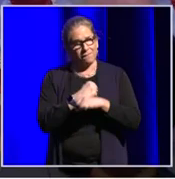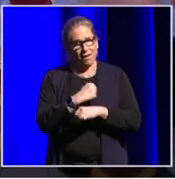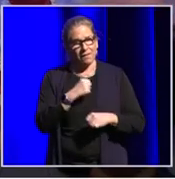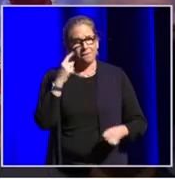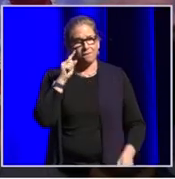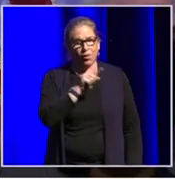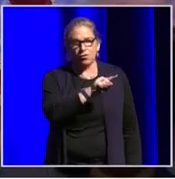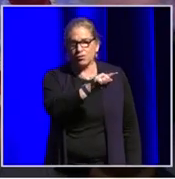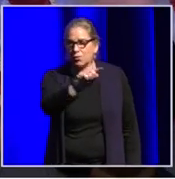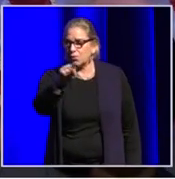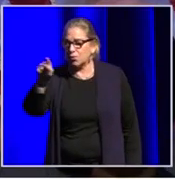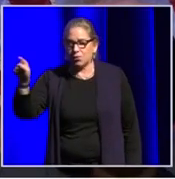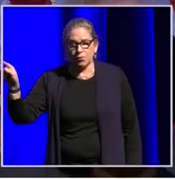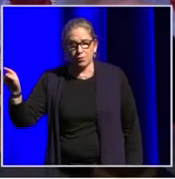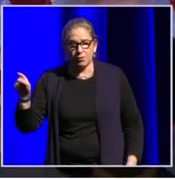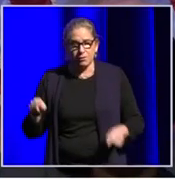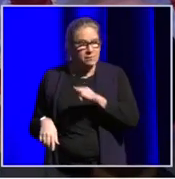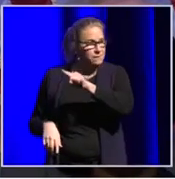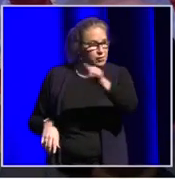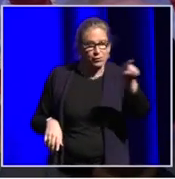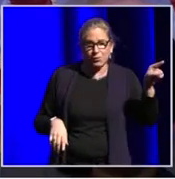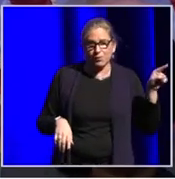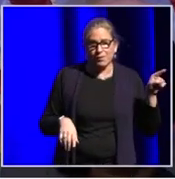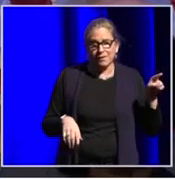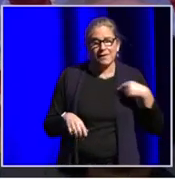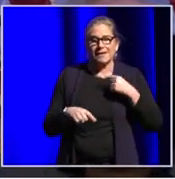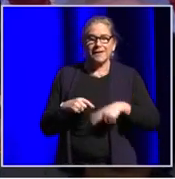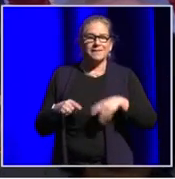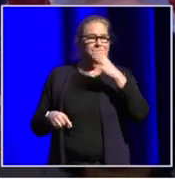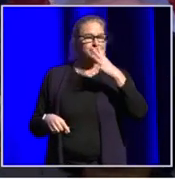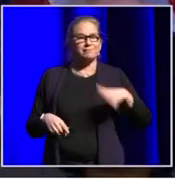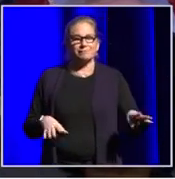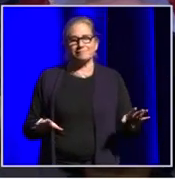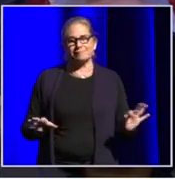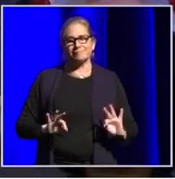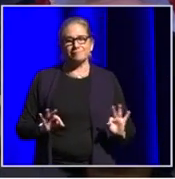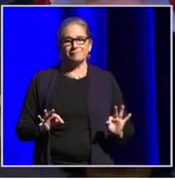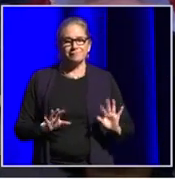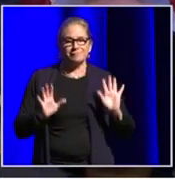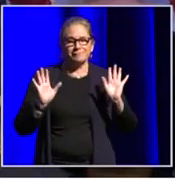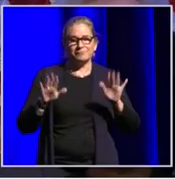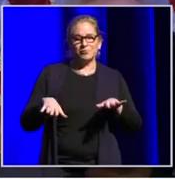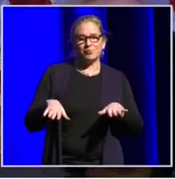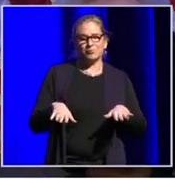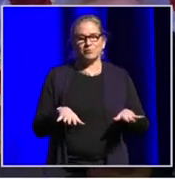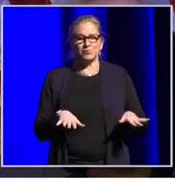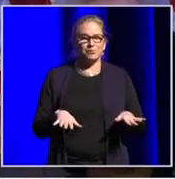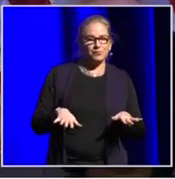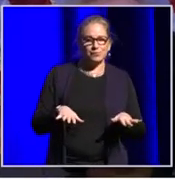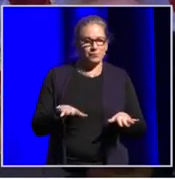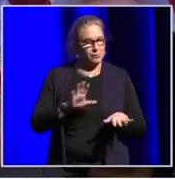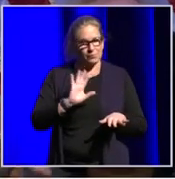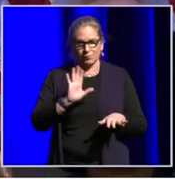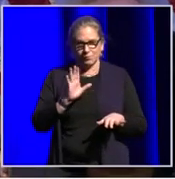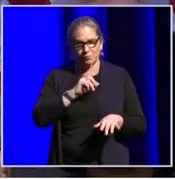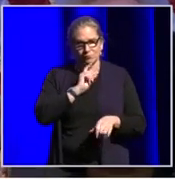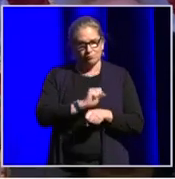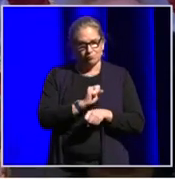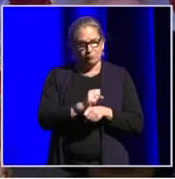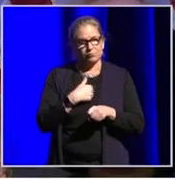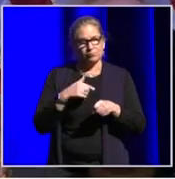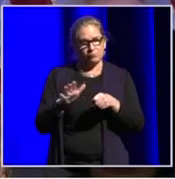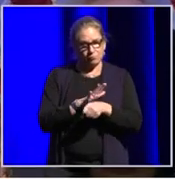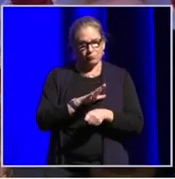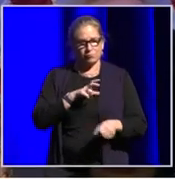mistake absolutism for principle or continue to put profit over people or bastardize words like